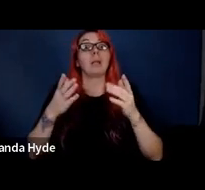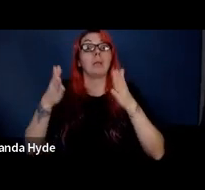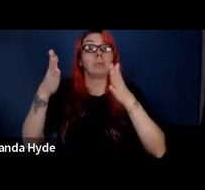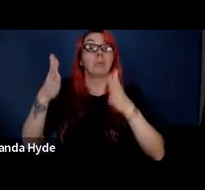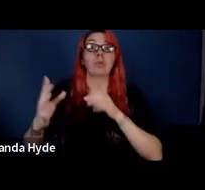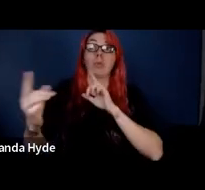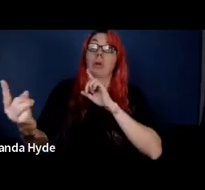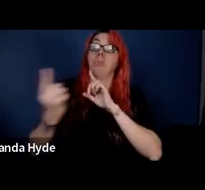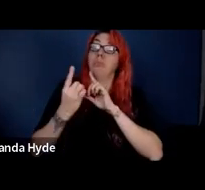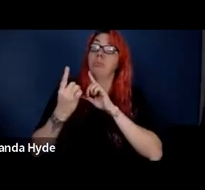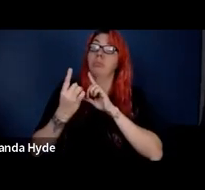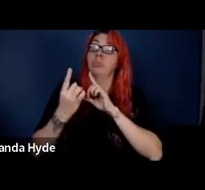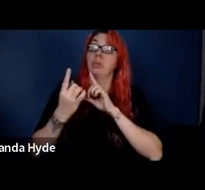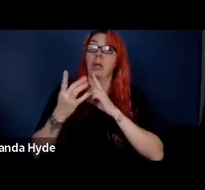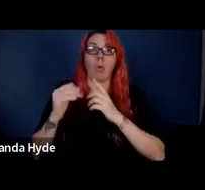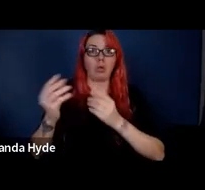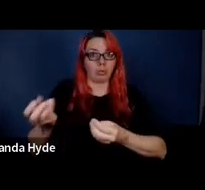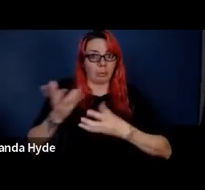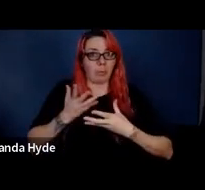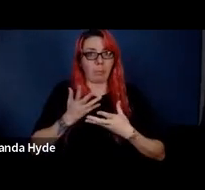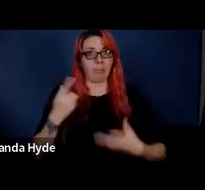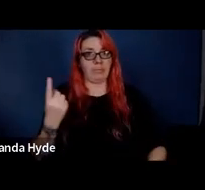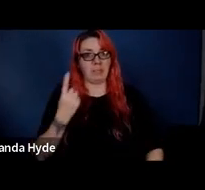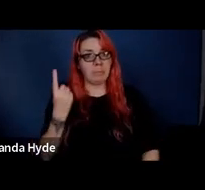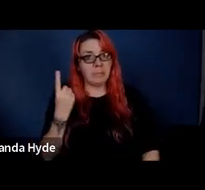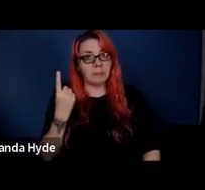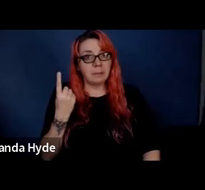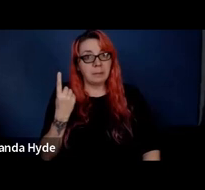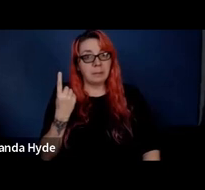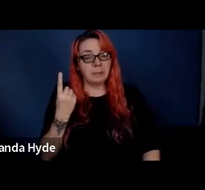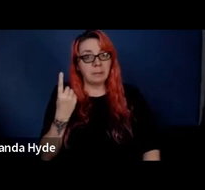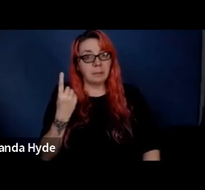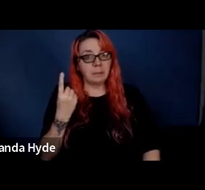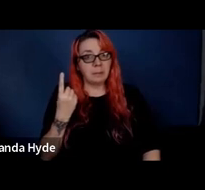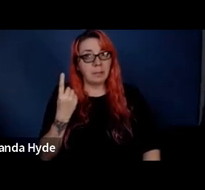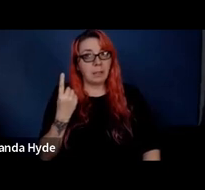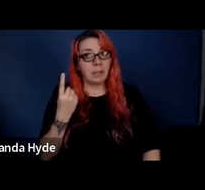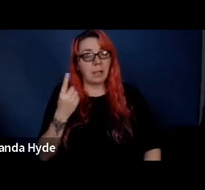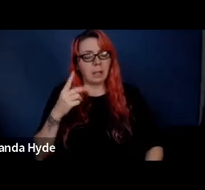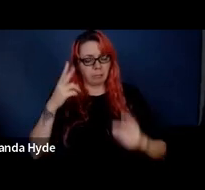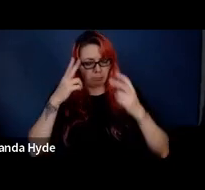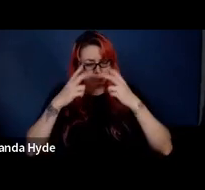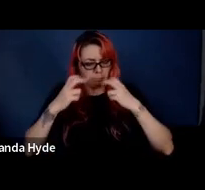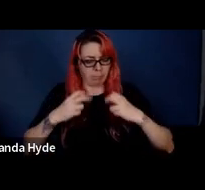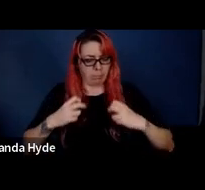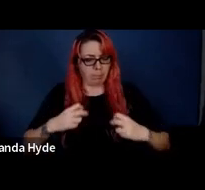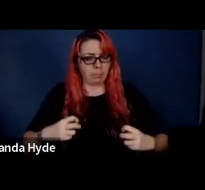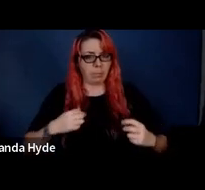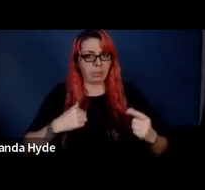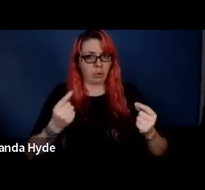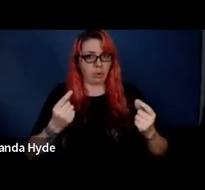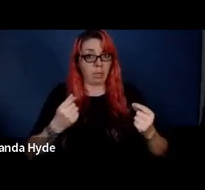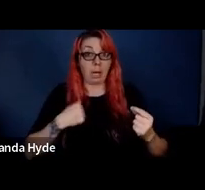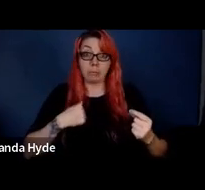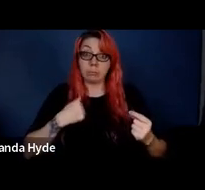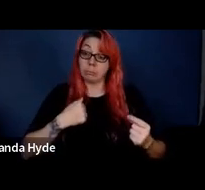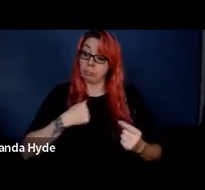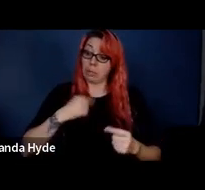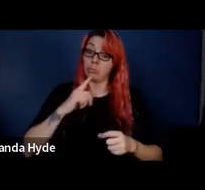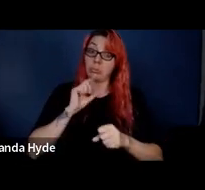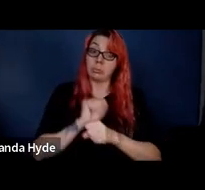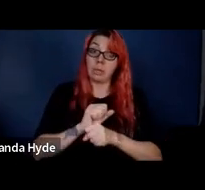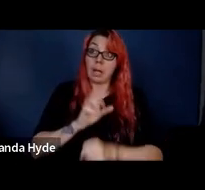they're trying to get a message to us, are we, or in dialogue particularly, are we listening to